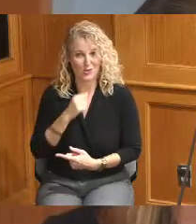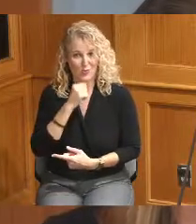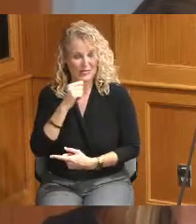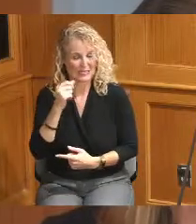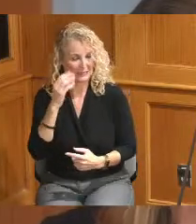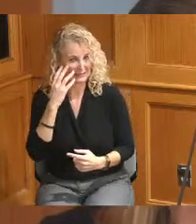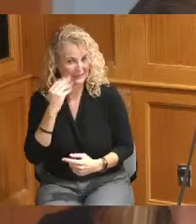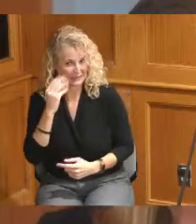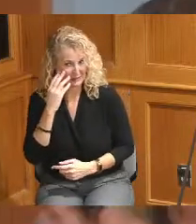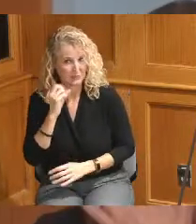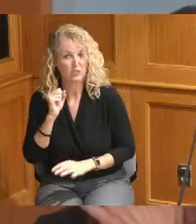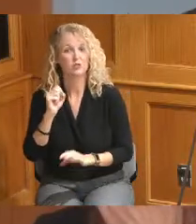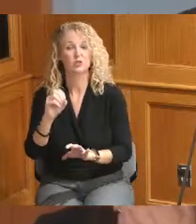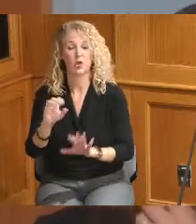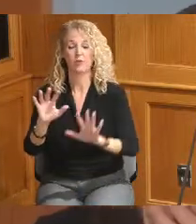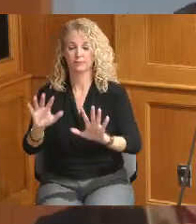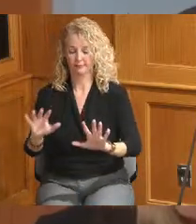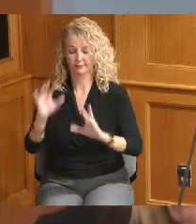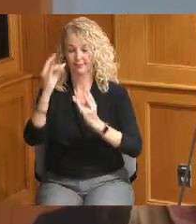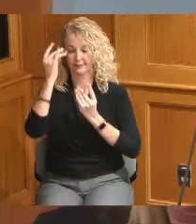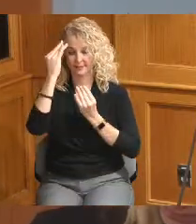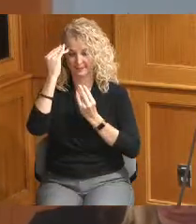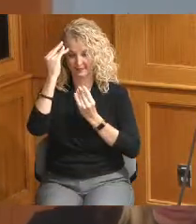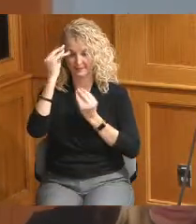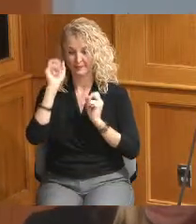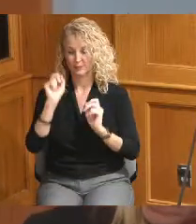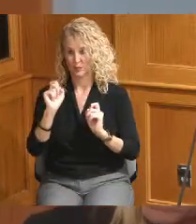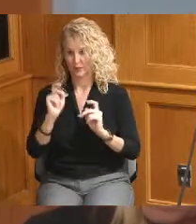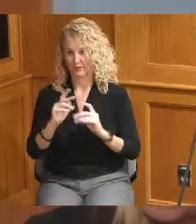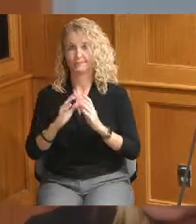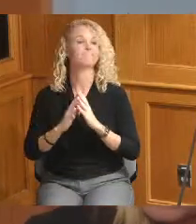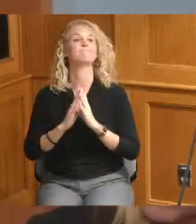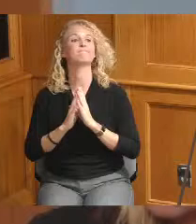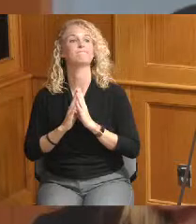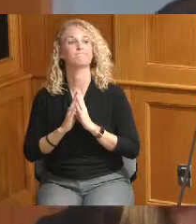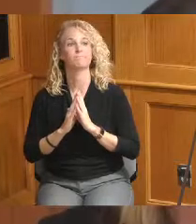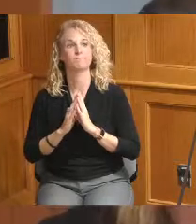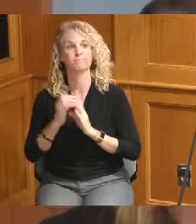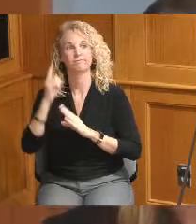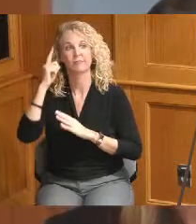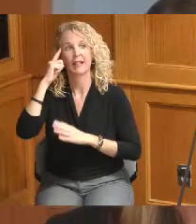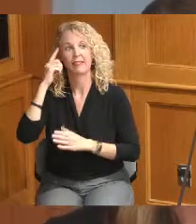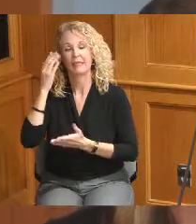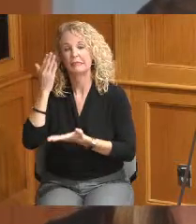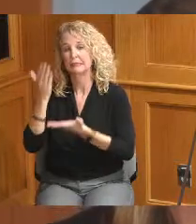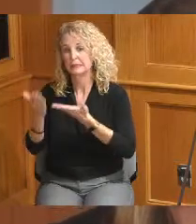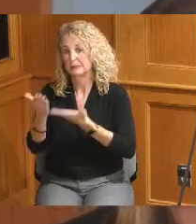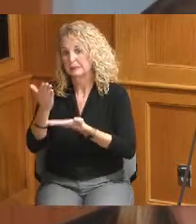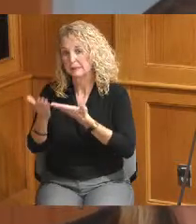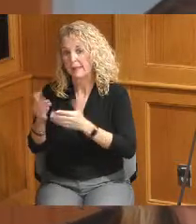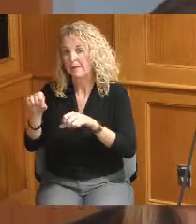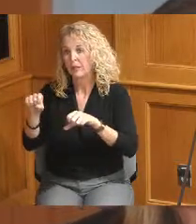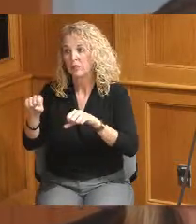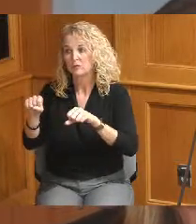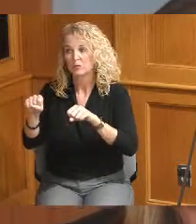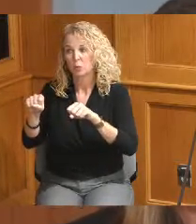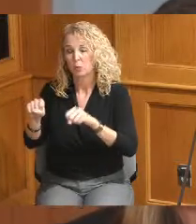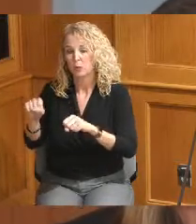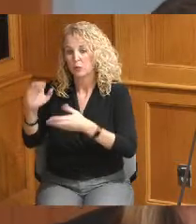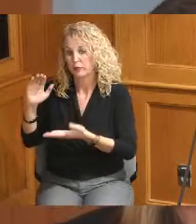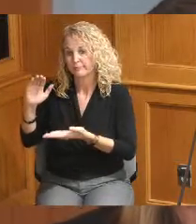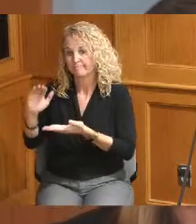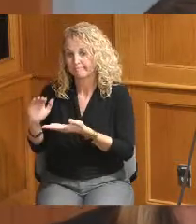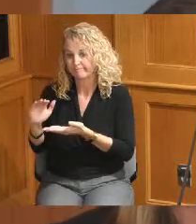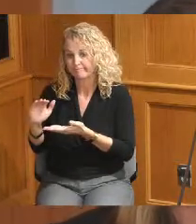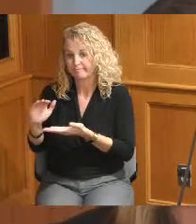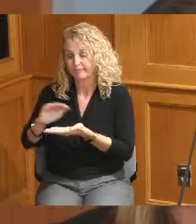So taking that kind of information into consideration, I think that there is room for us to decrease that